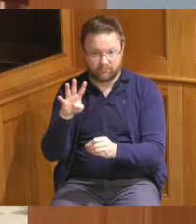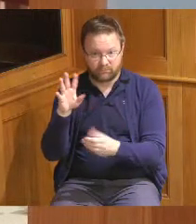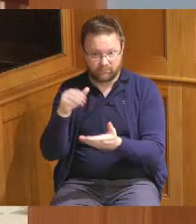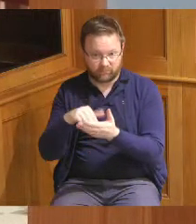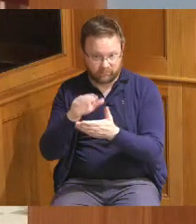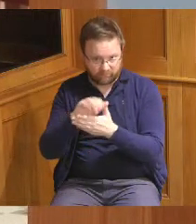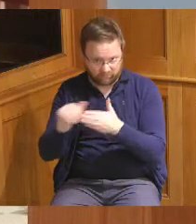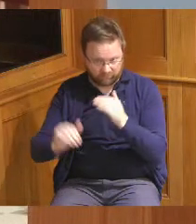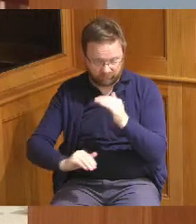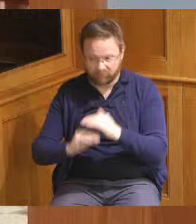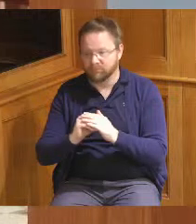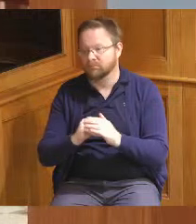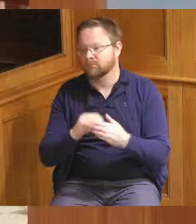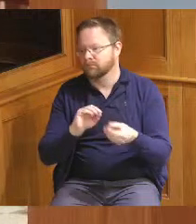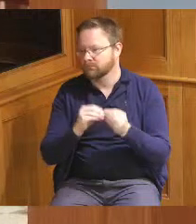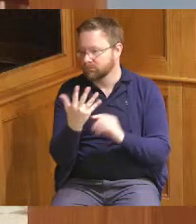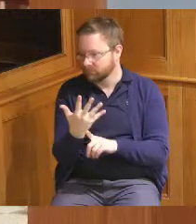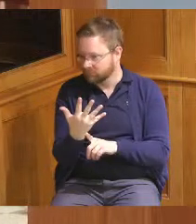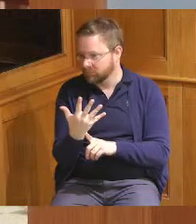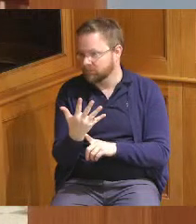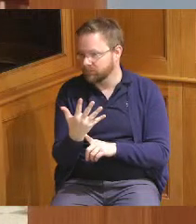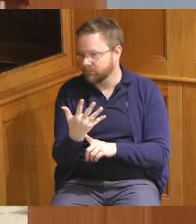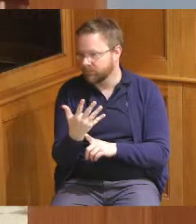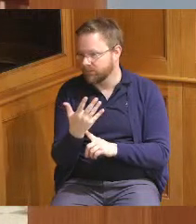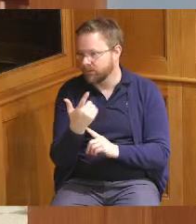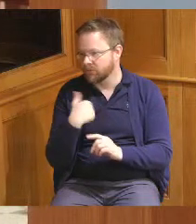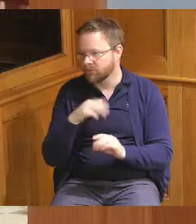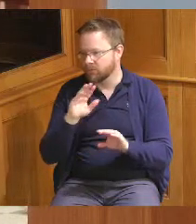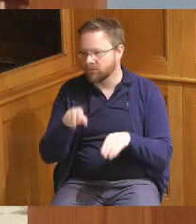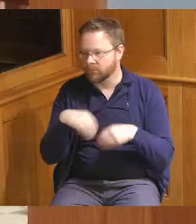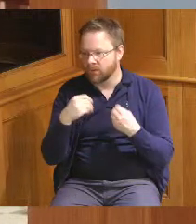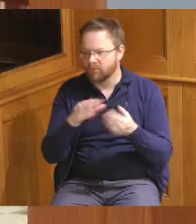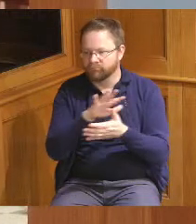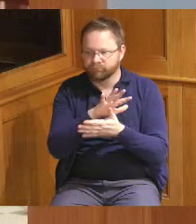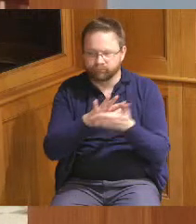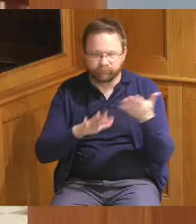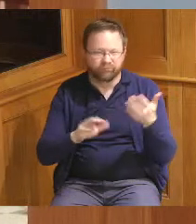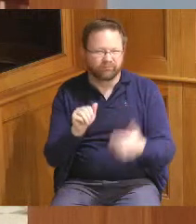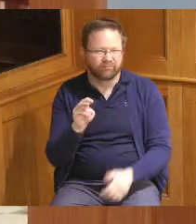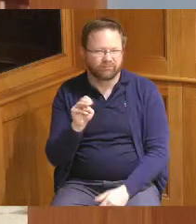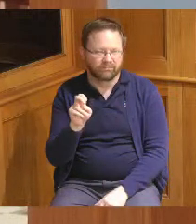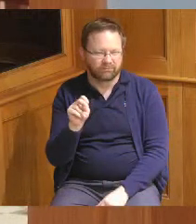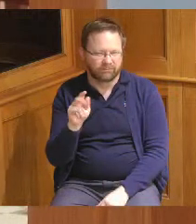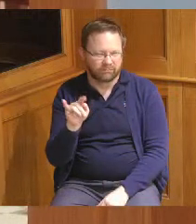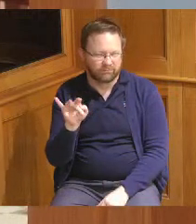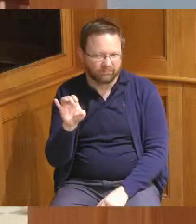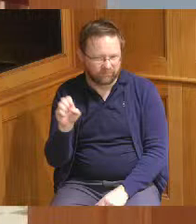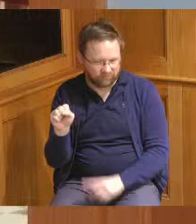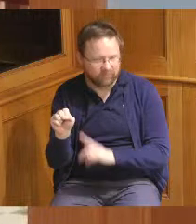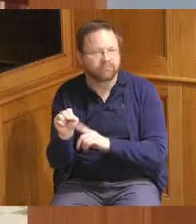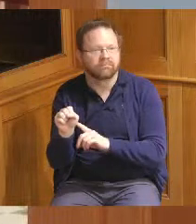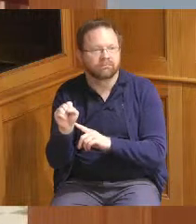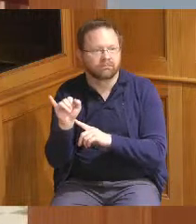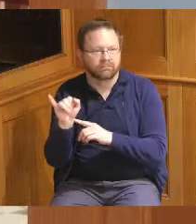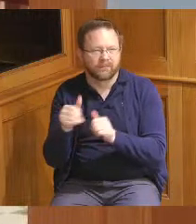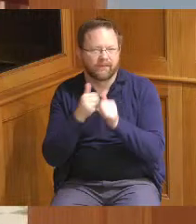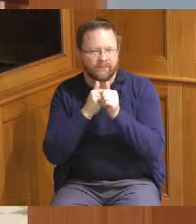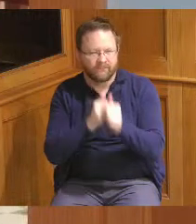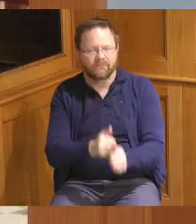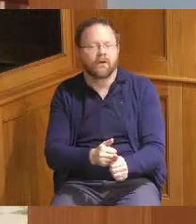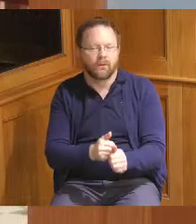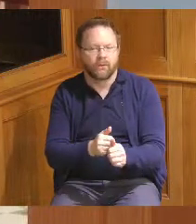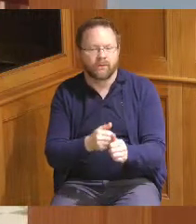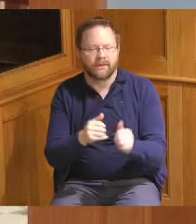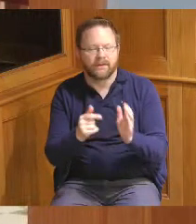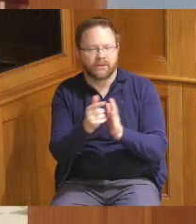is a resolution for the county engineer to provide amenities for the calendar year 2025 in accordance with Attorney General's Opinion